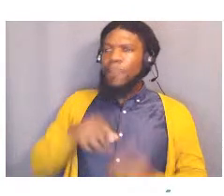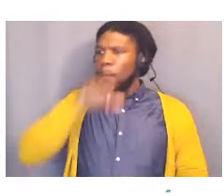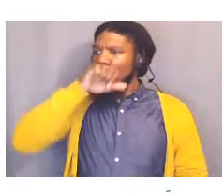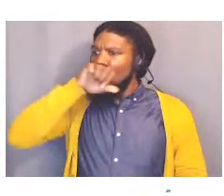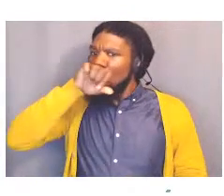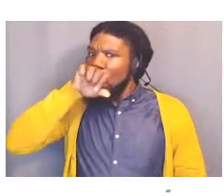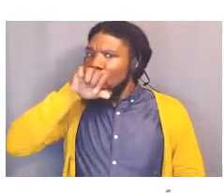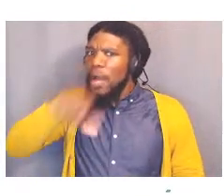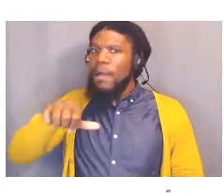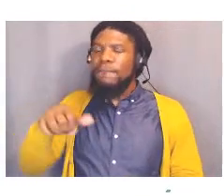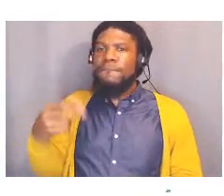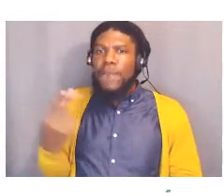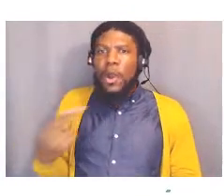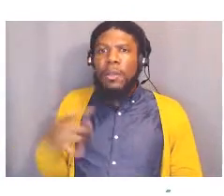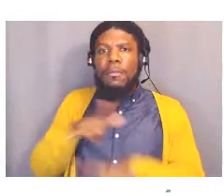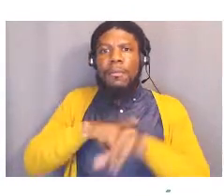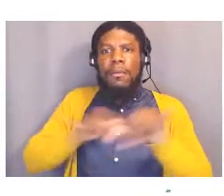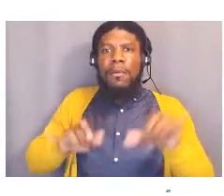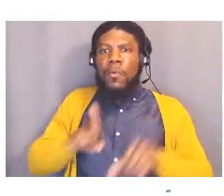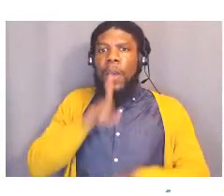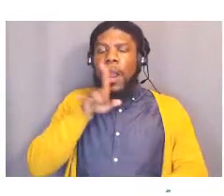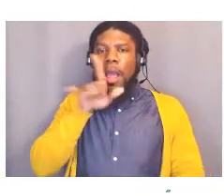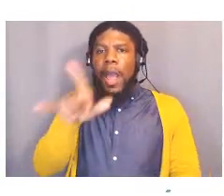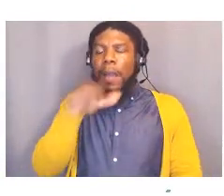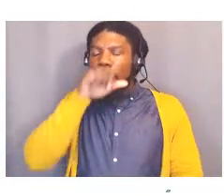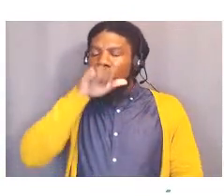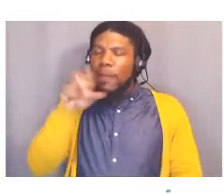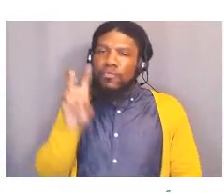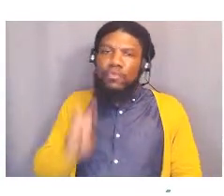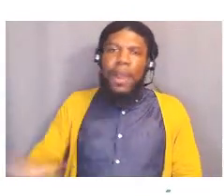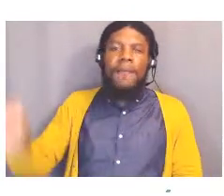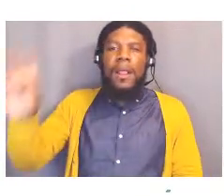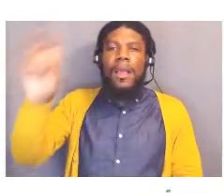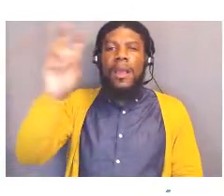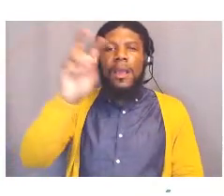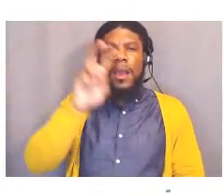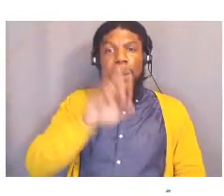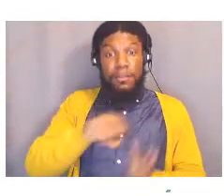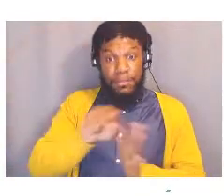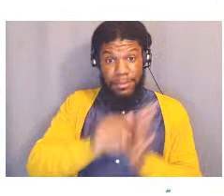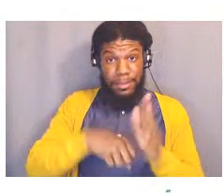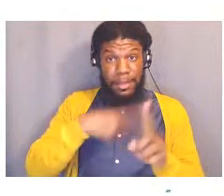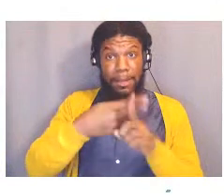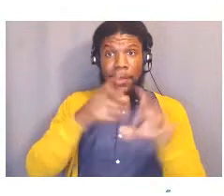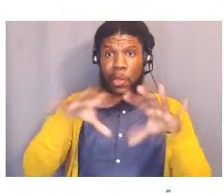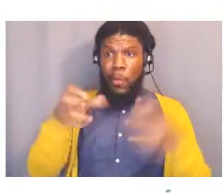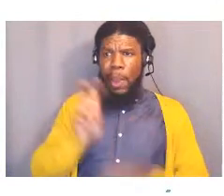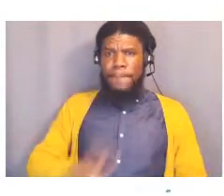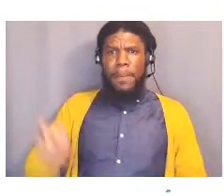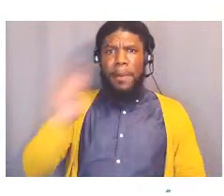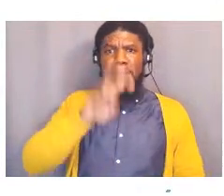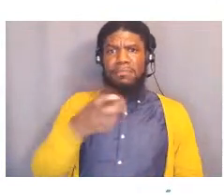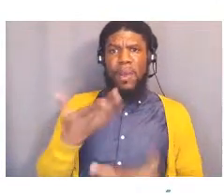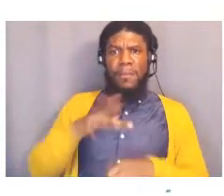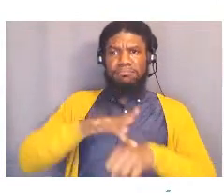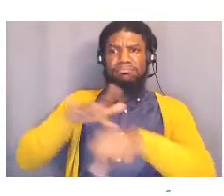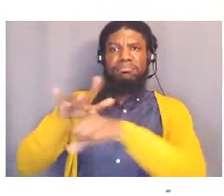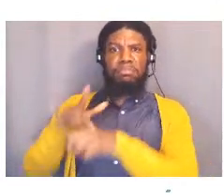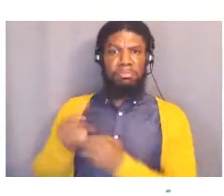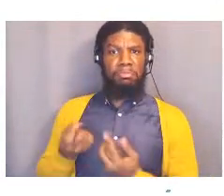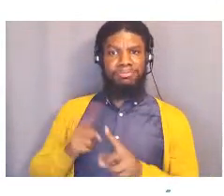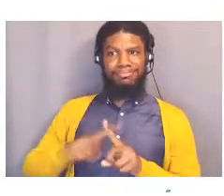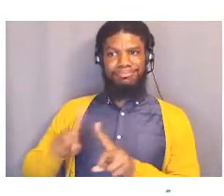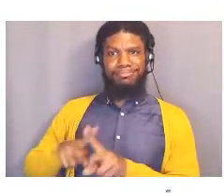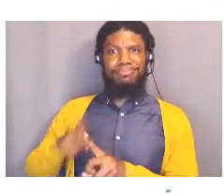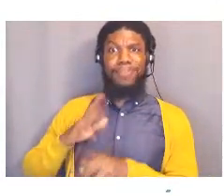travel throughout the states, and I loved to travel around the world, lived on just about every continent. And